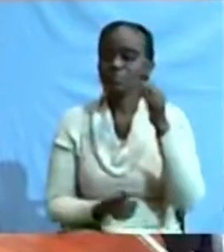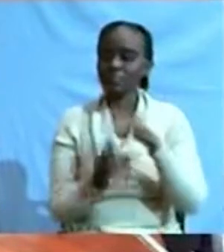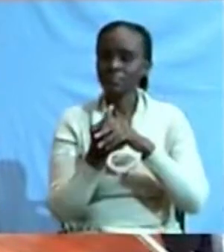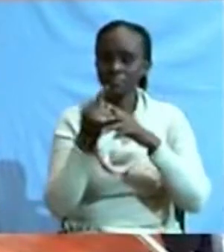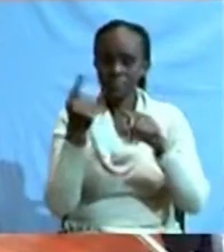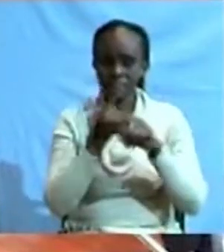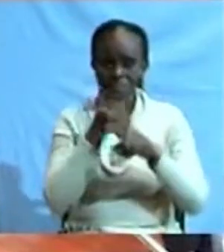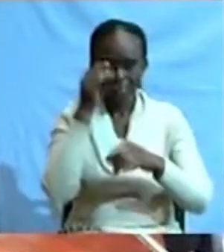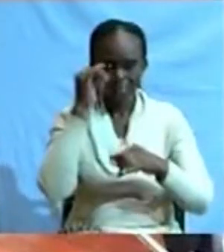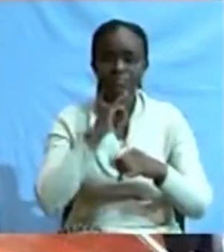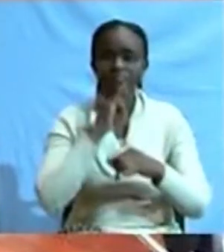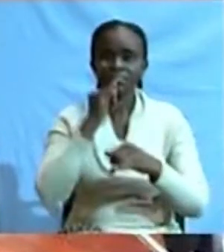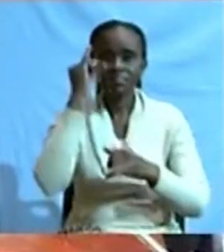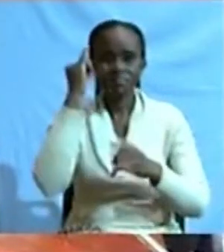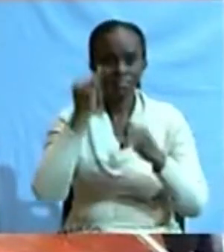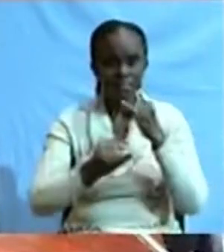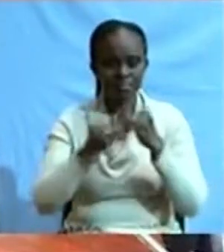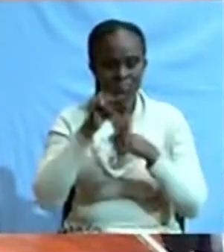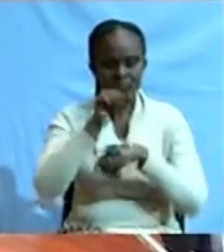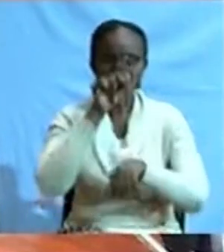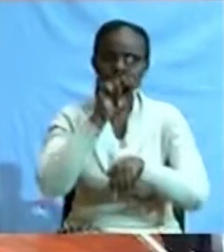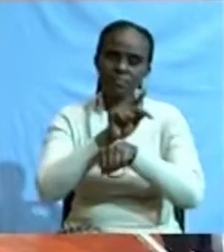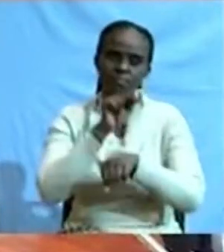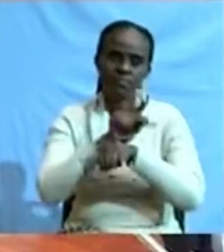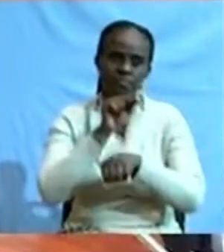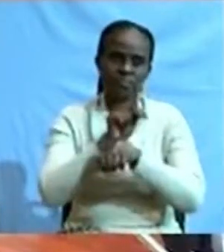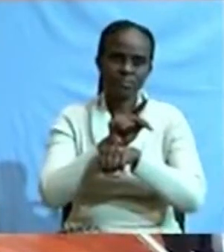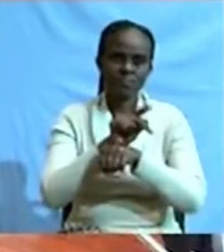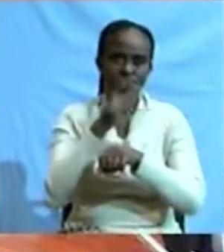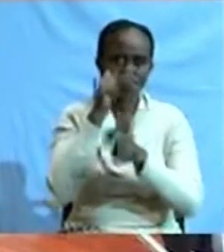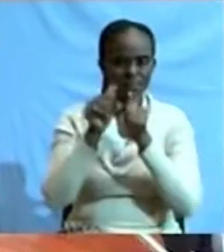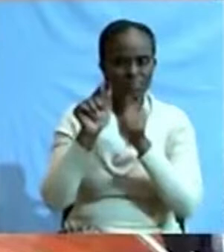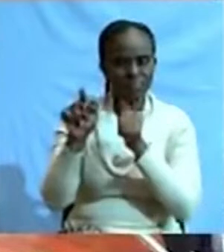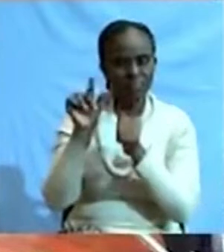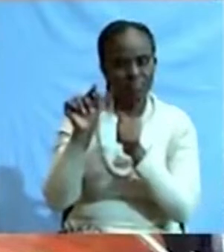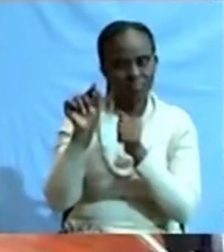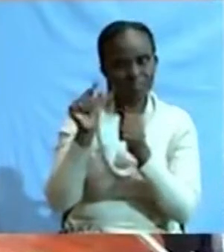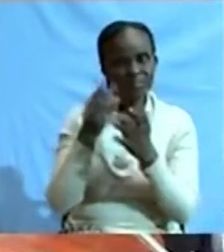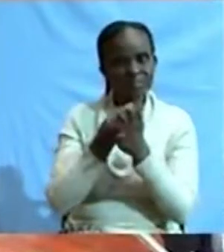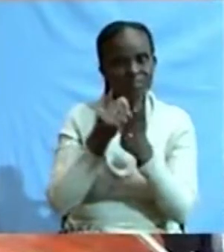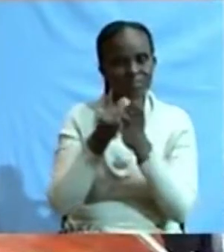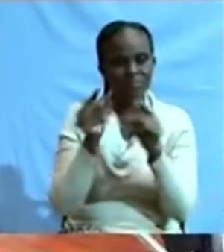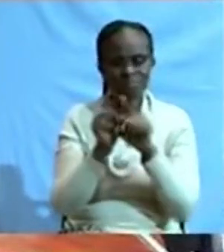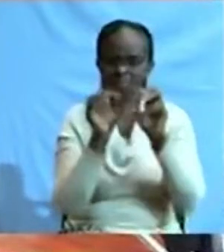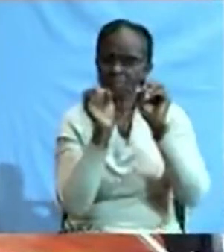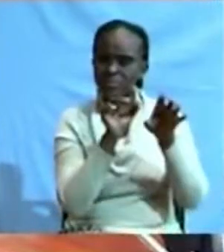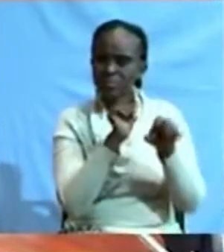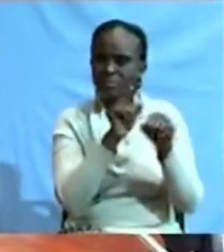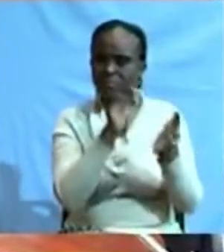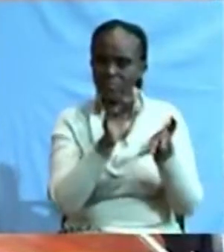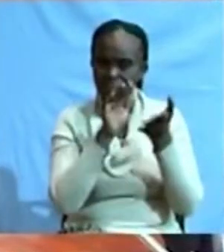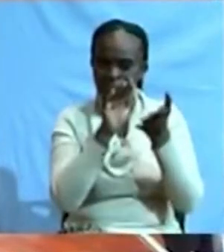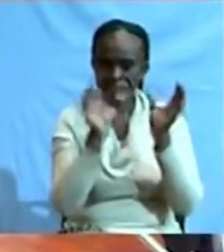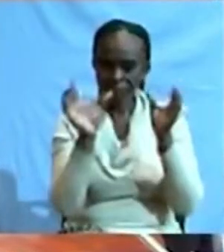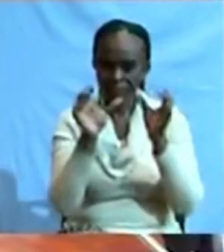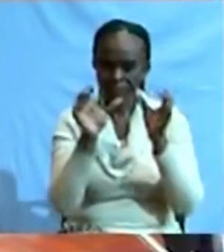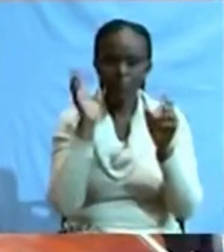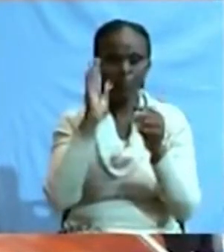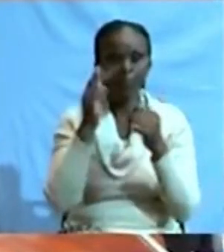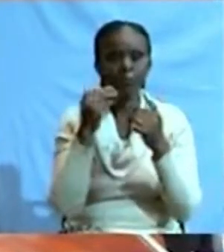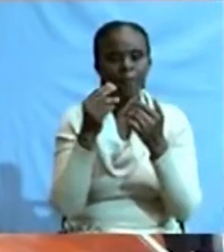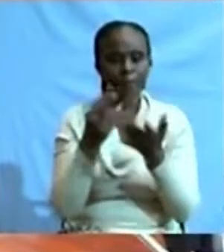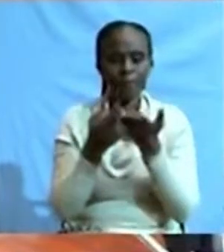the incomplete status of the project due to little funding allocated to it, the Council